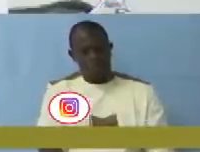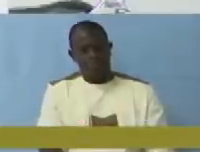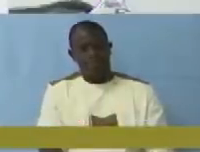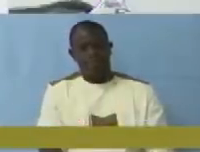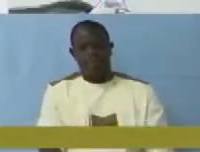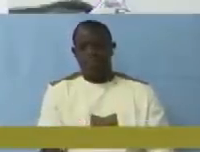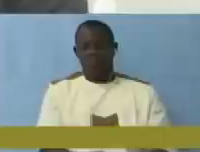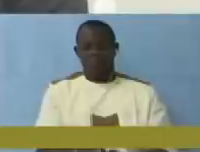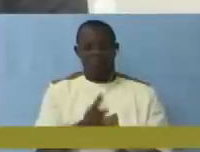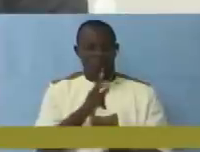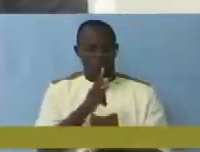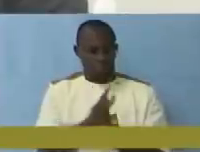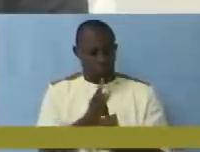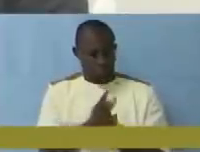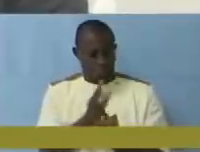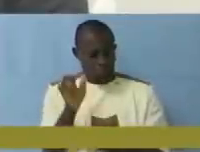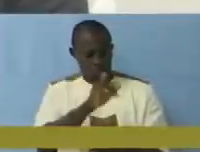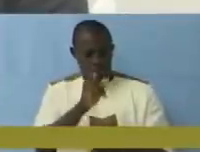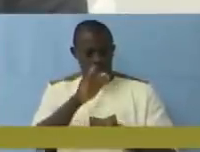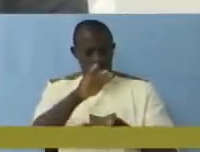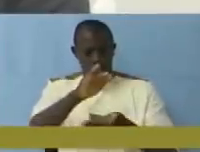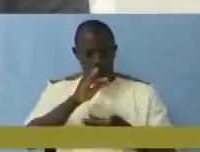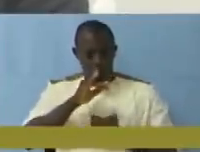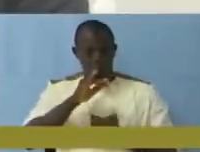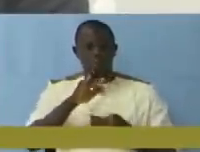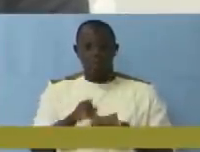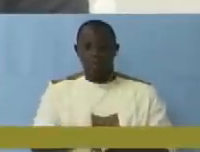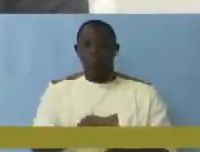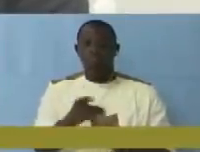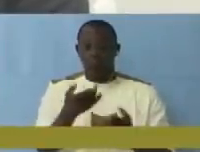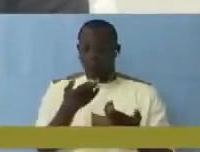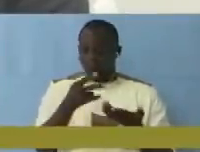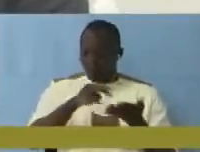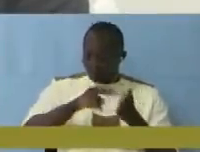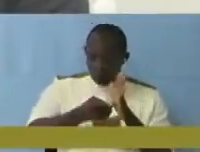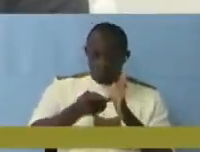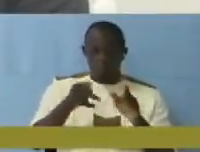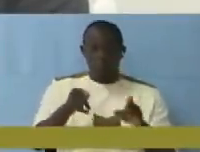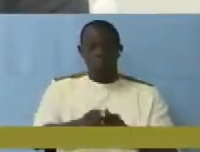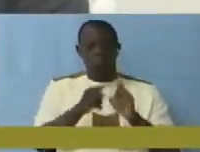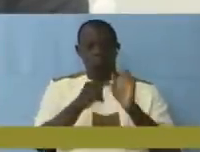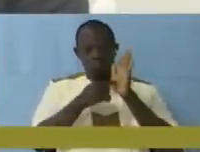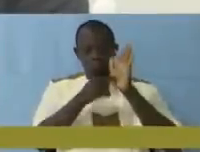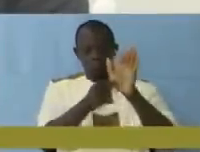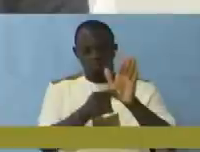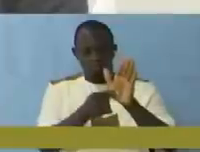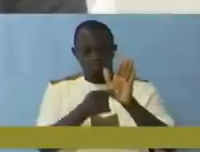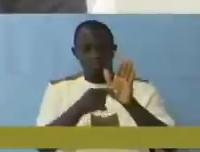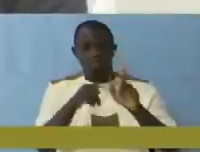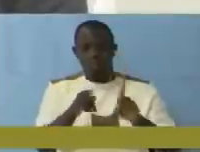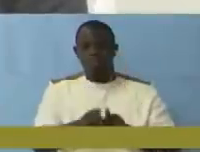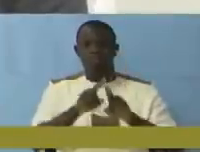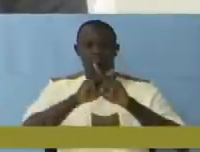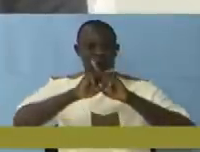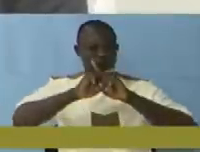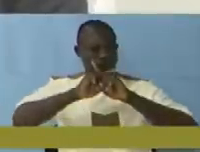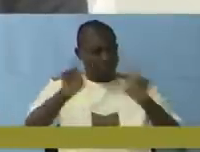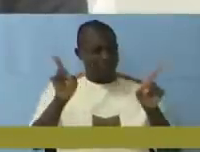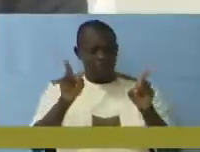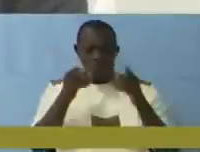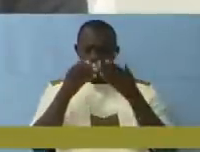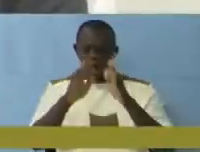The evidence Sedo ndro kuma kangola points completely afartal to a different